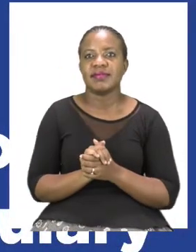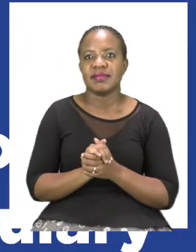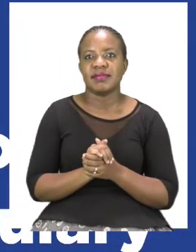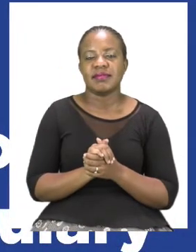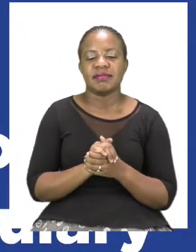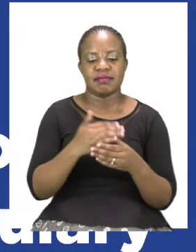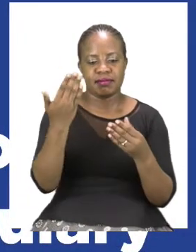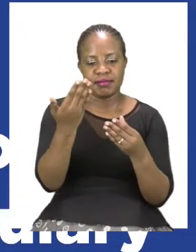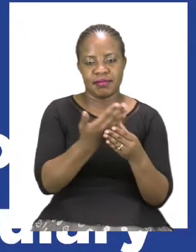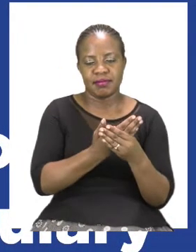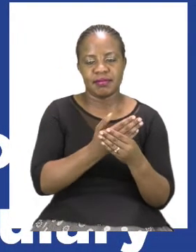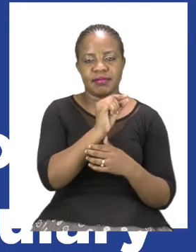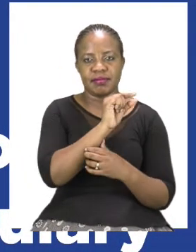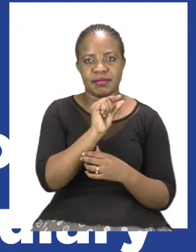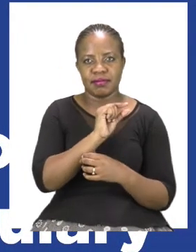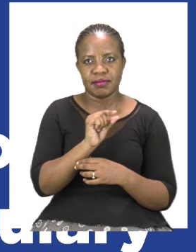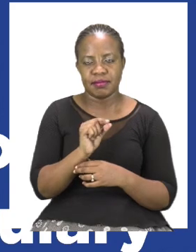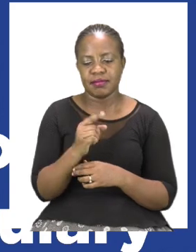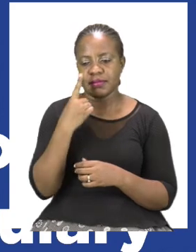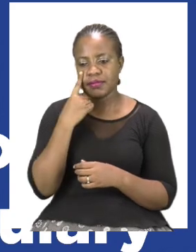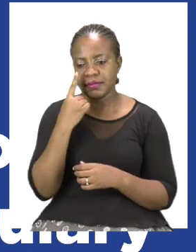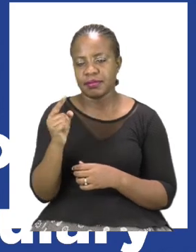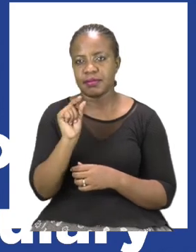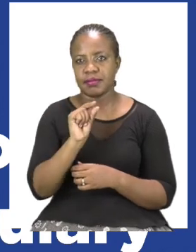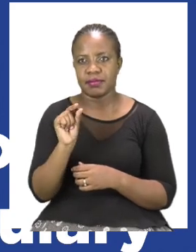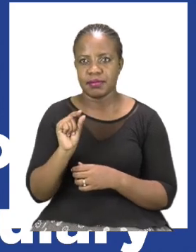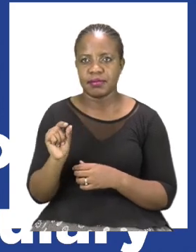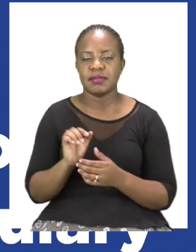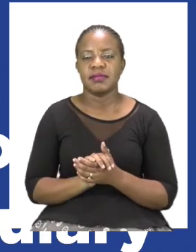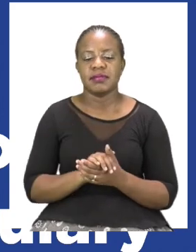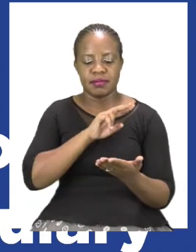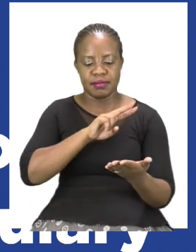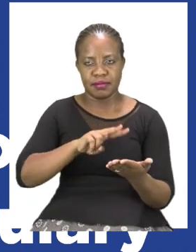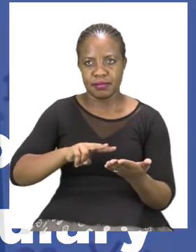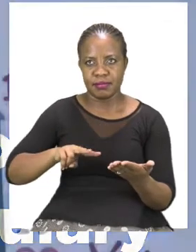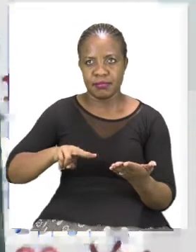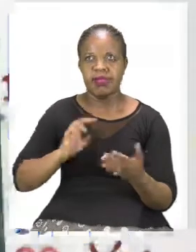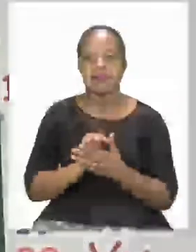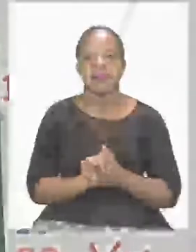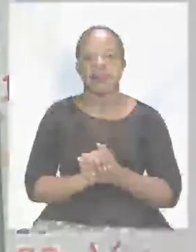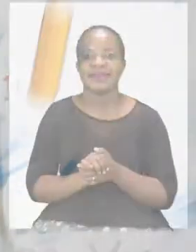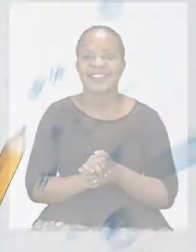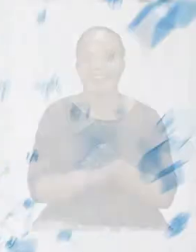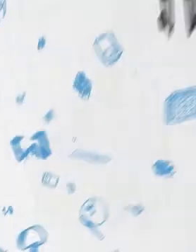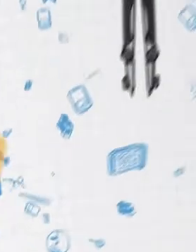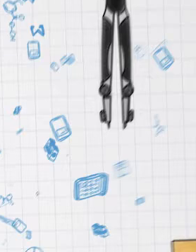about vocabulary, sight words, and reading.